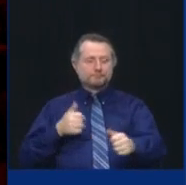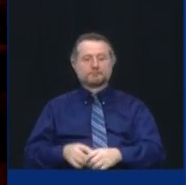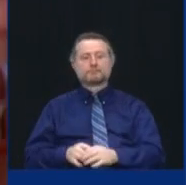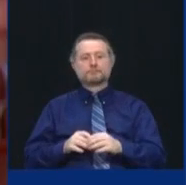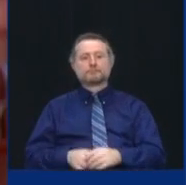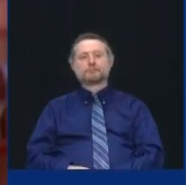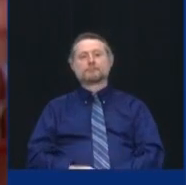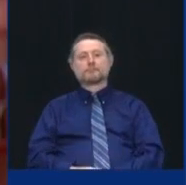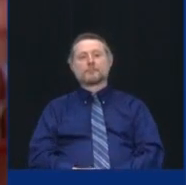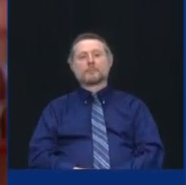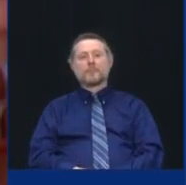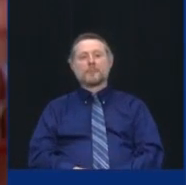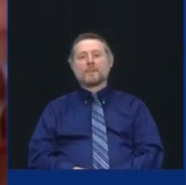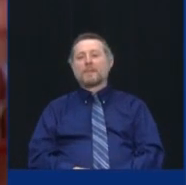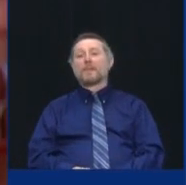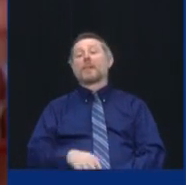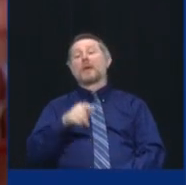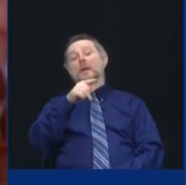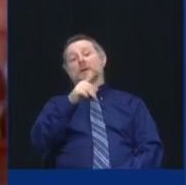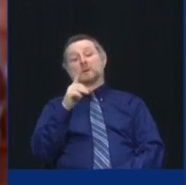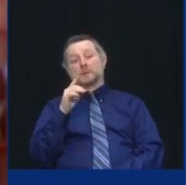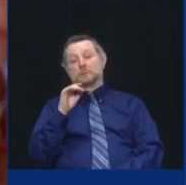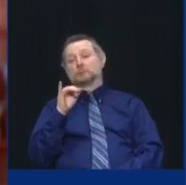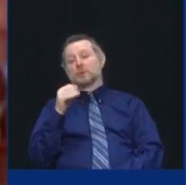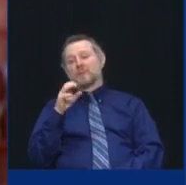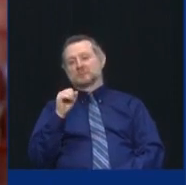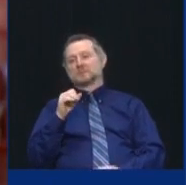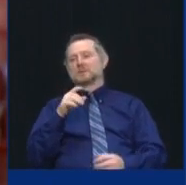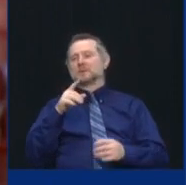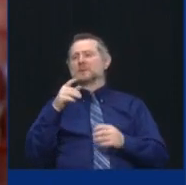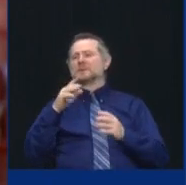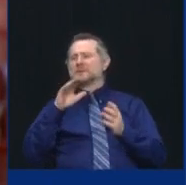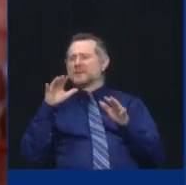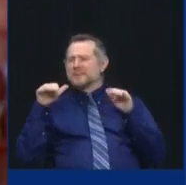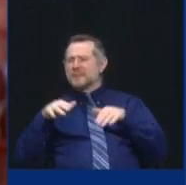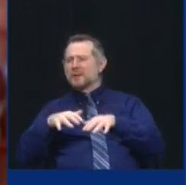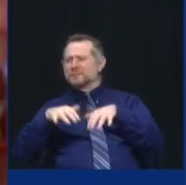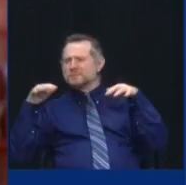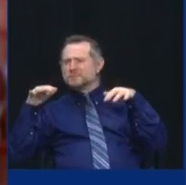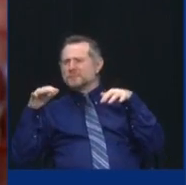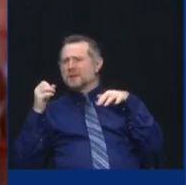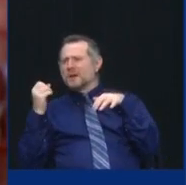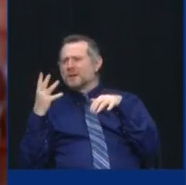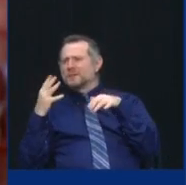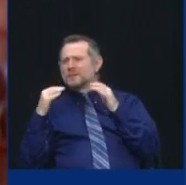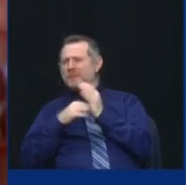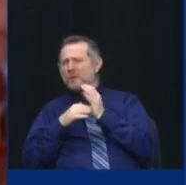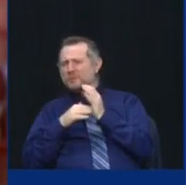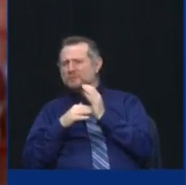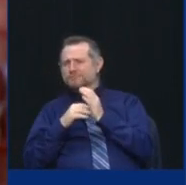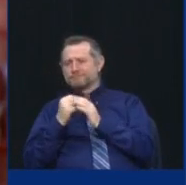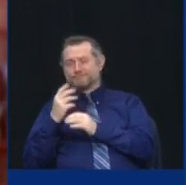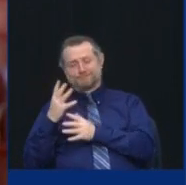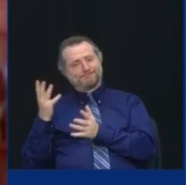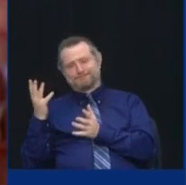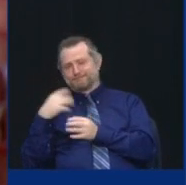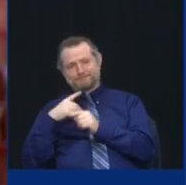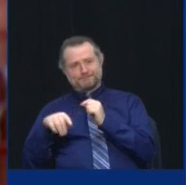capacity? Radio City? Yeah. 5,500. How will this be all done on the honor system, or